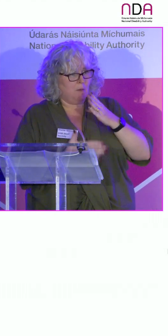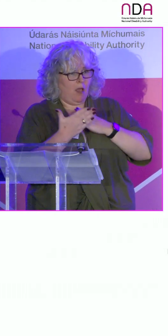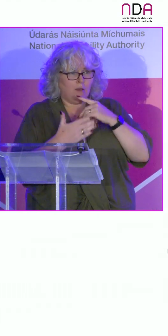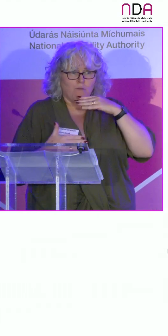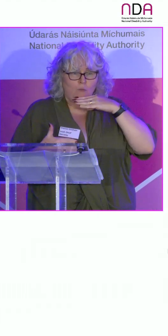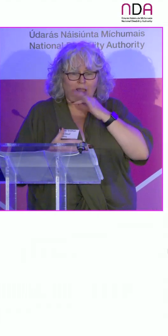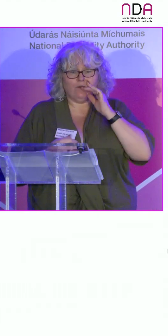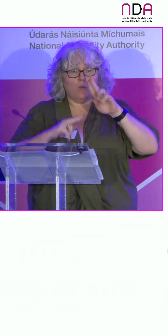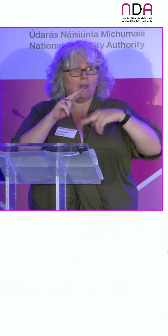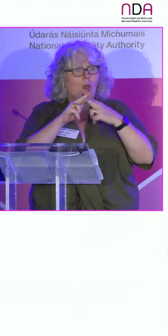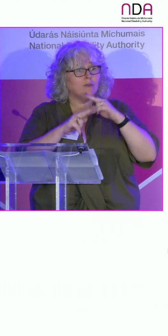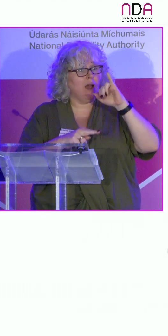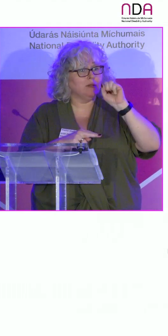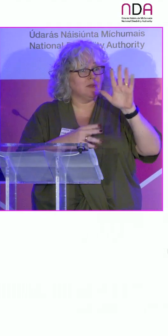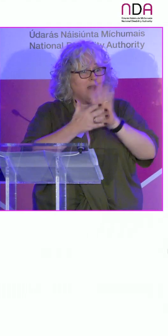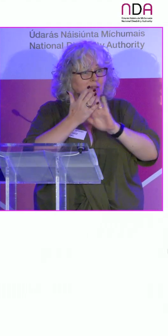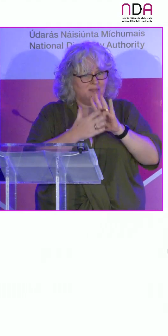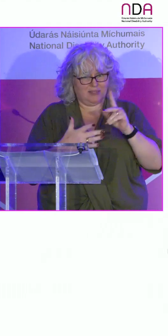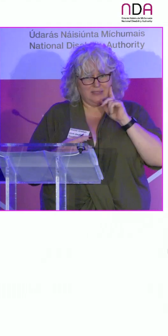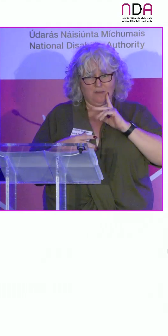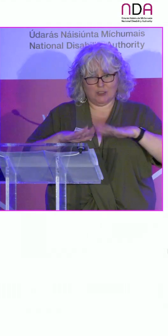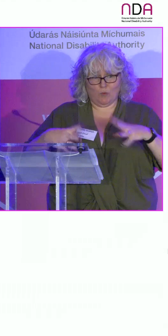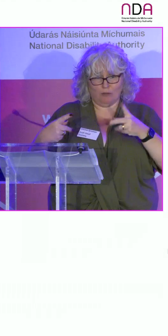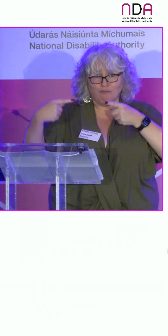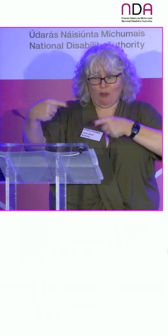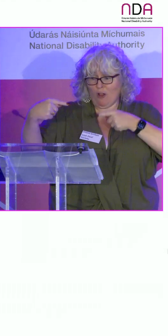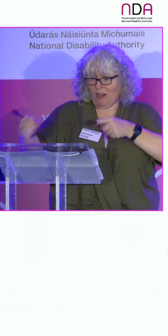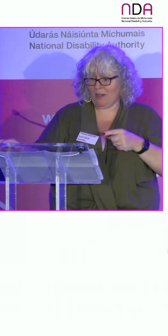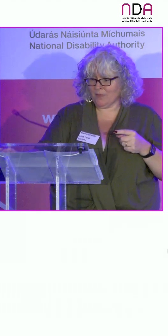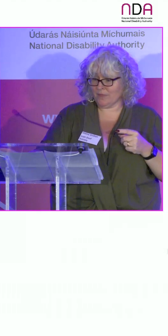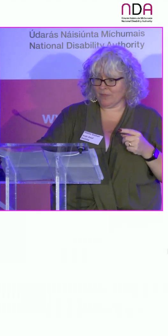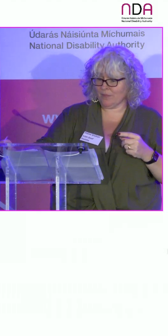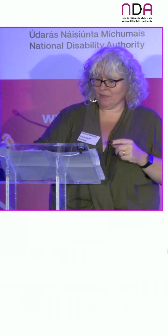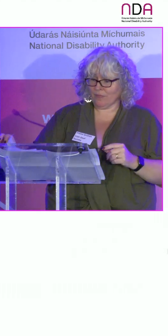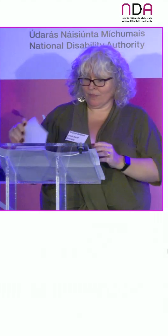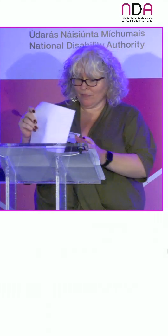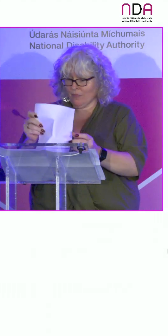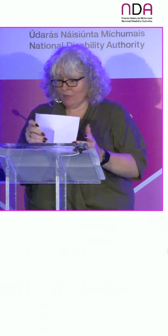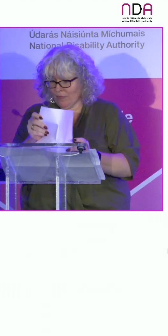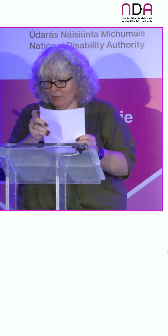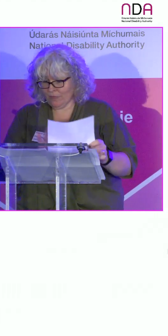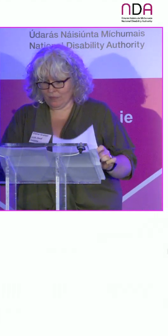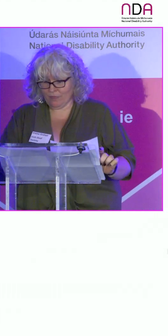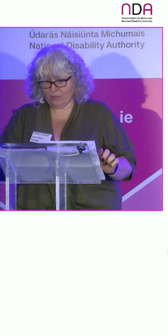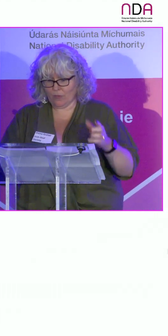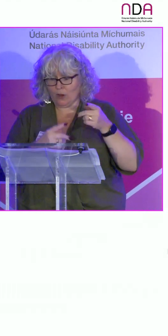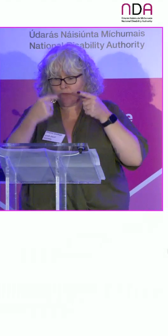The education is part of their lives, it's important for them. Without ISL, they struggle through their education.